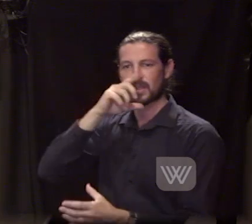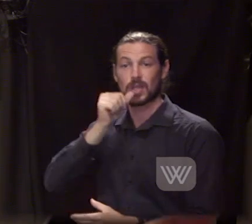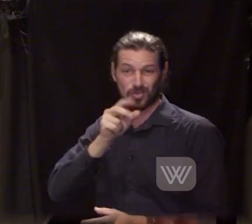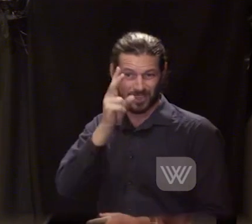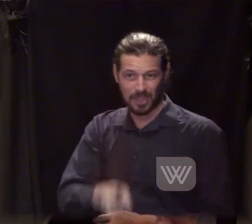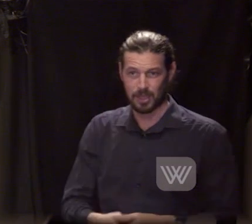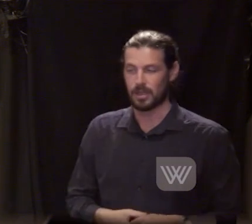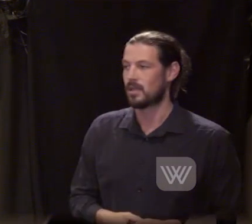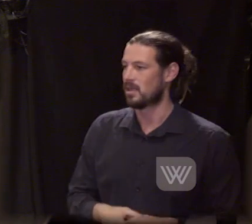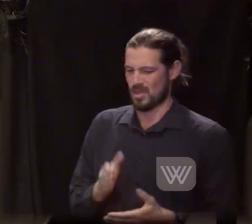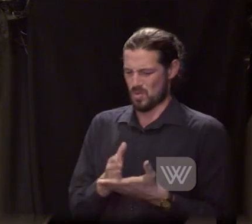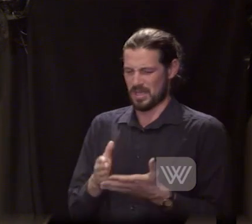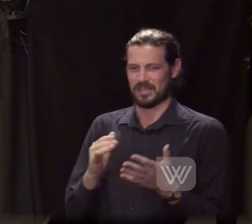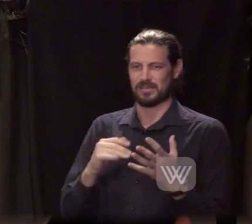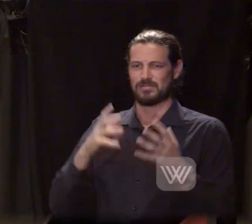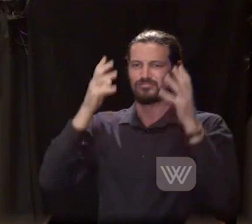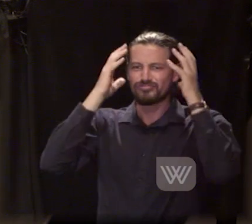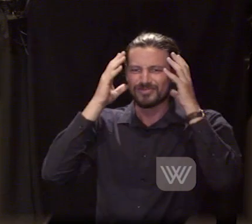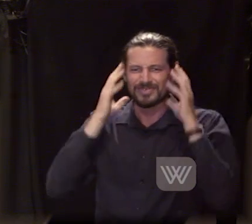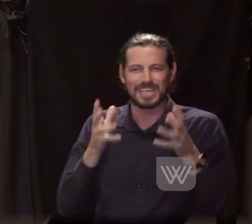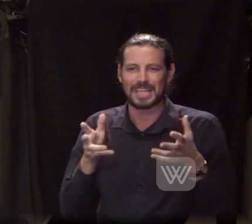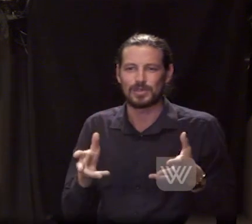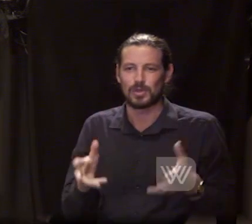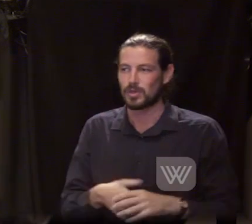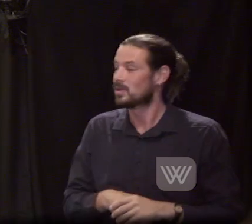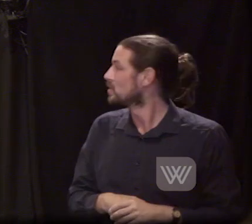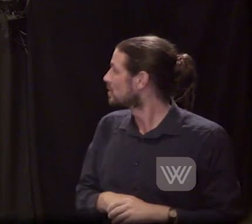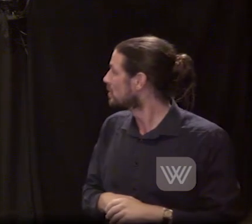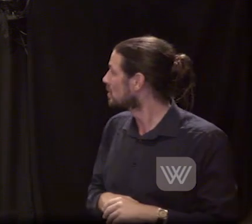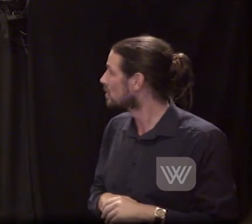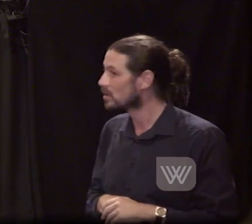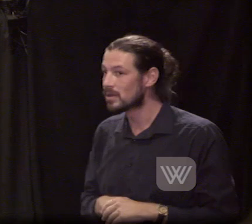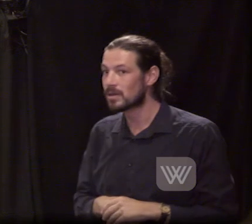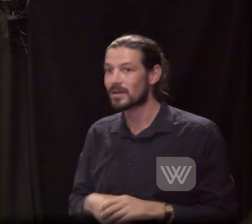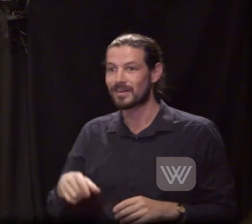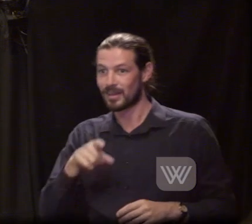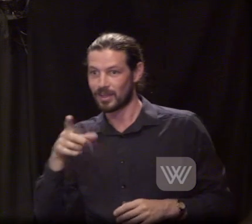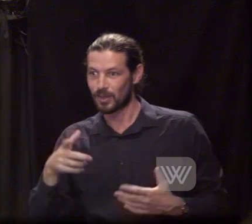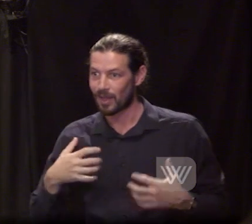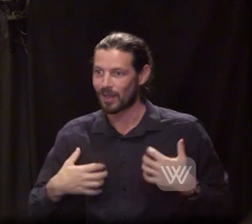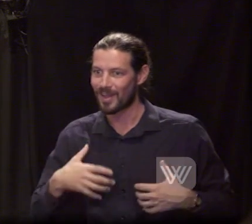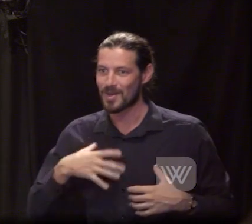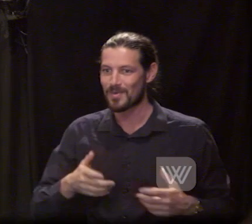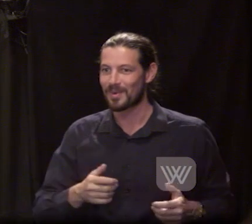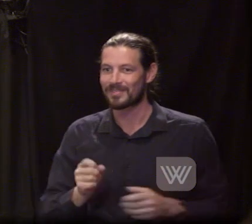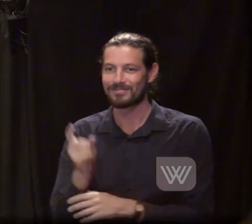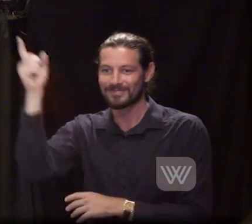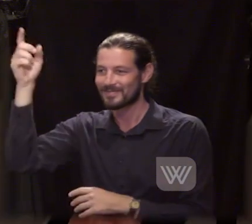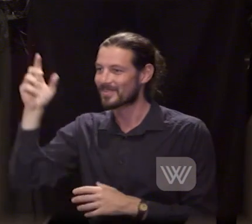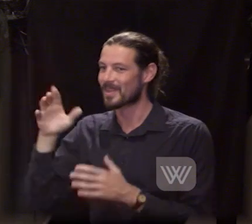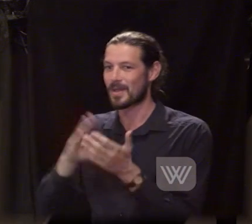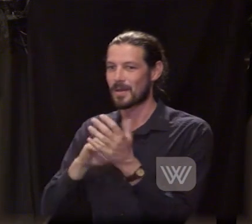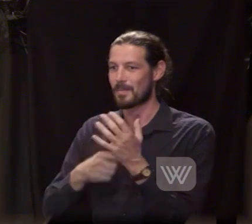So it's perfectly fine to rinse again. Is anyone feeling like they want to go to Mars right now? Yeah. You get used